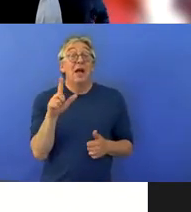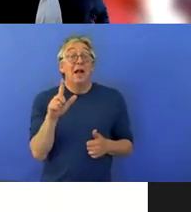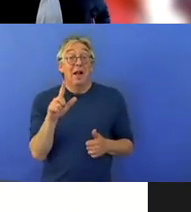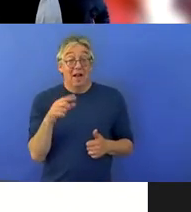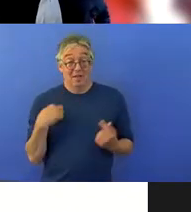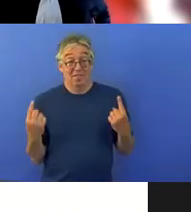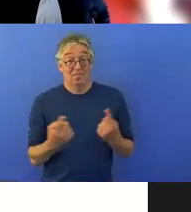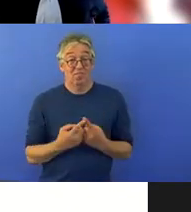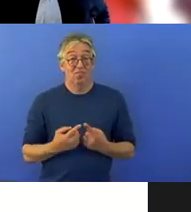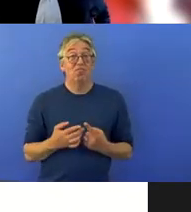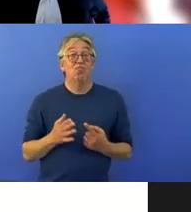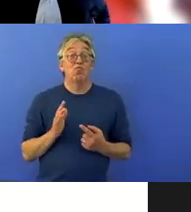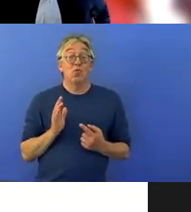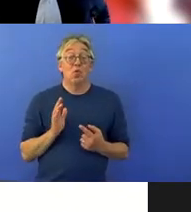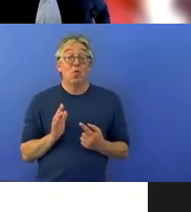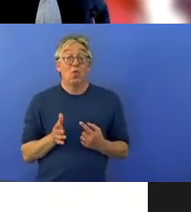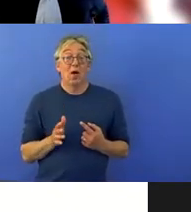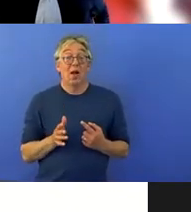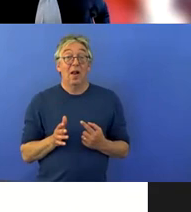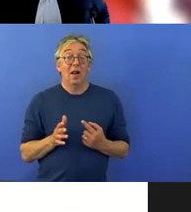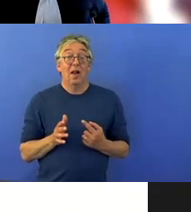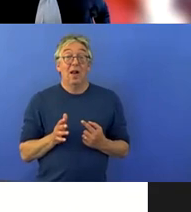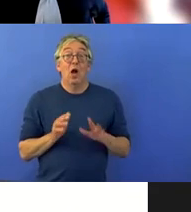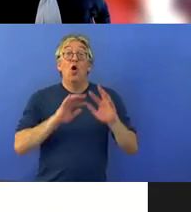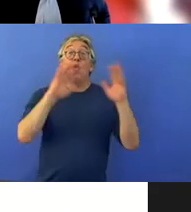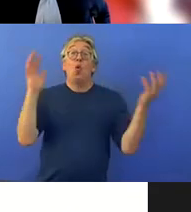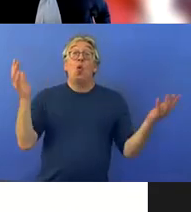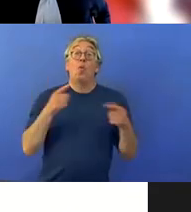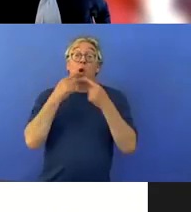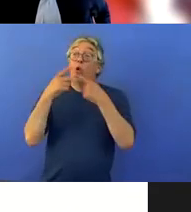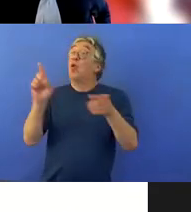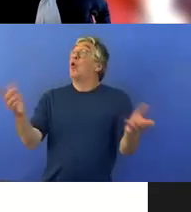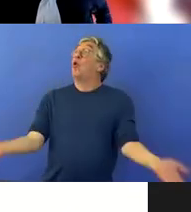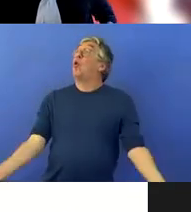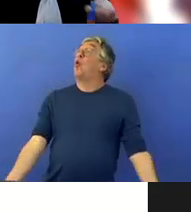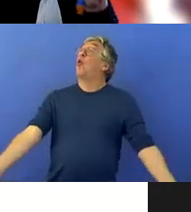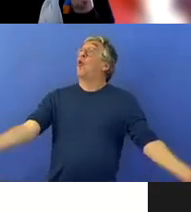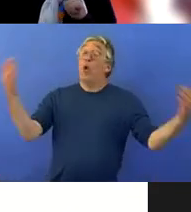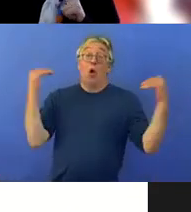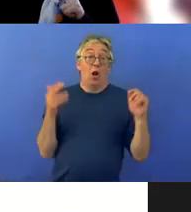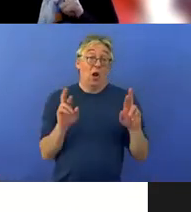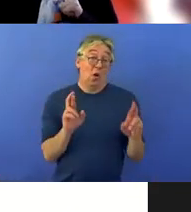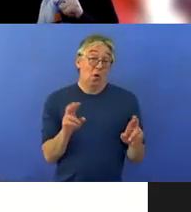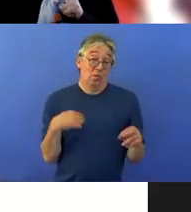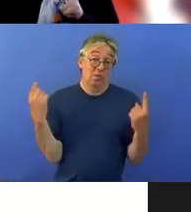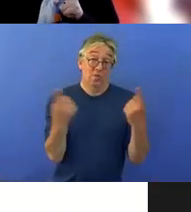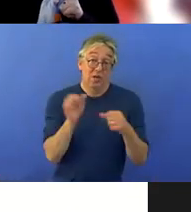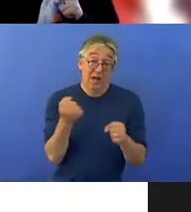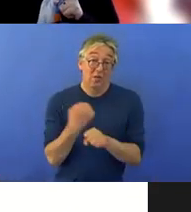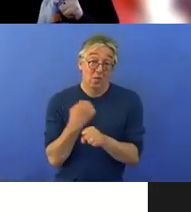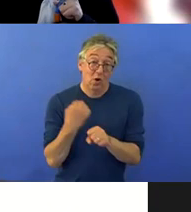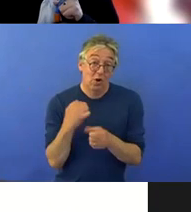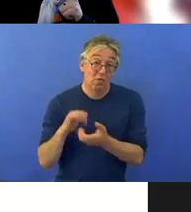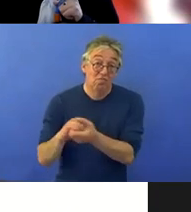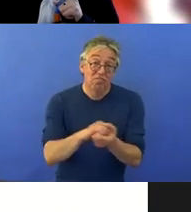a global call that we are launching today and hope that we can all work on it together. So in conclusion of our